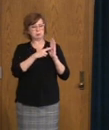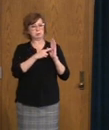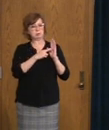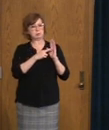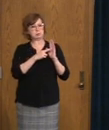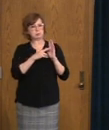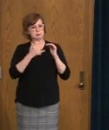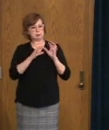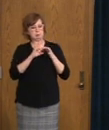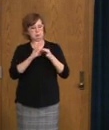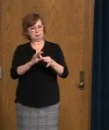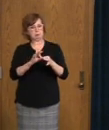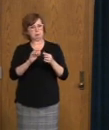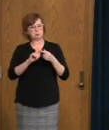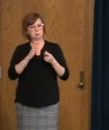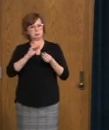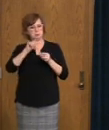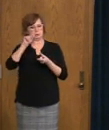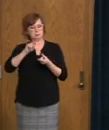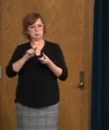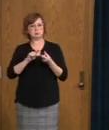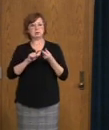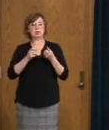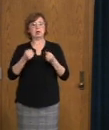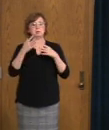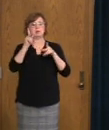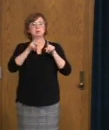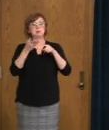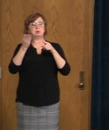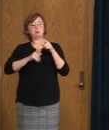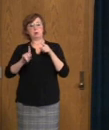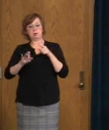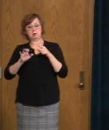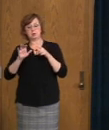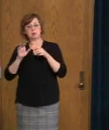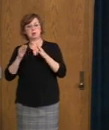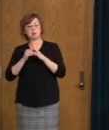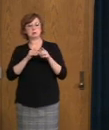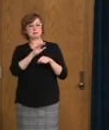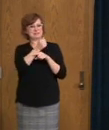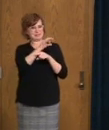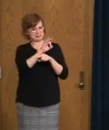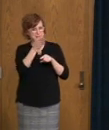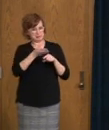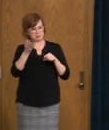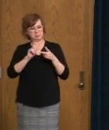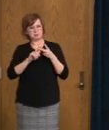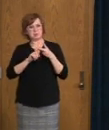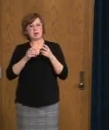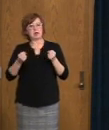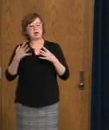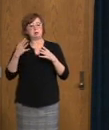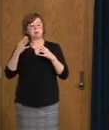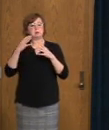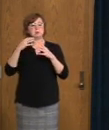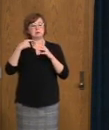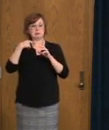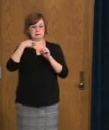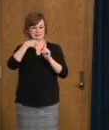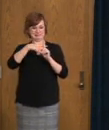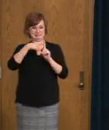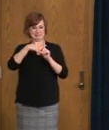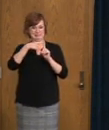case rate per 100,000 is now 19. Our test positivity rate is 7.8. So still we aren't out of the